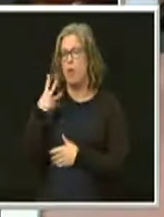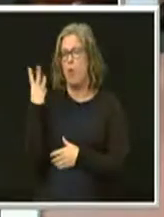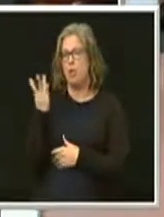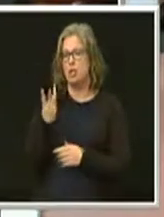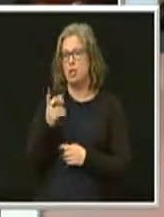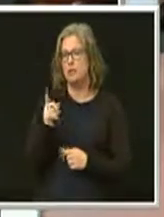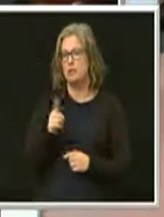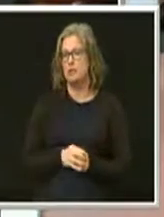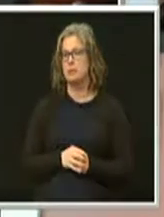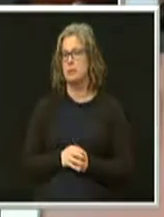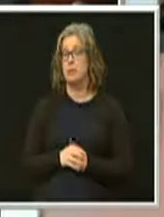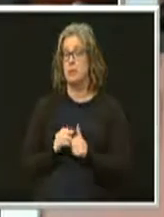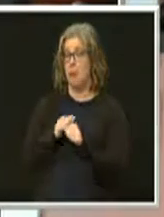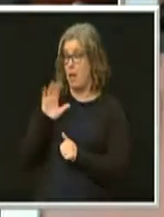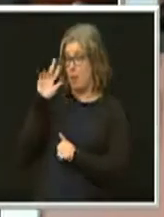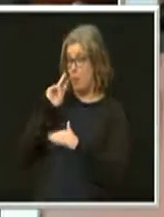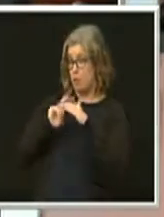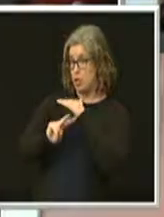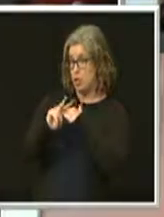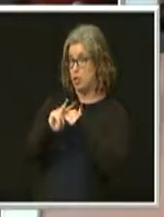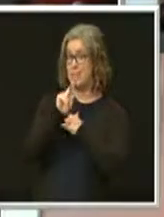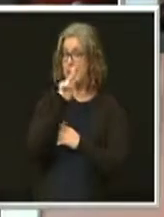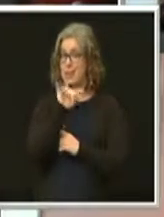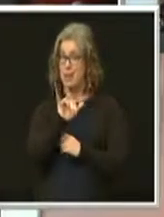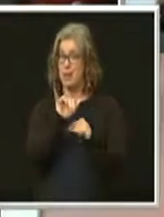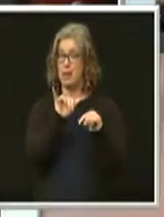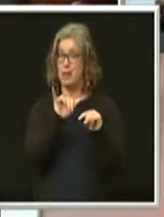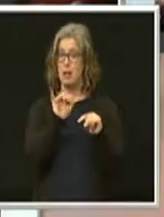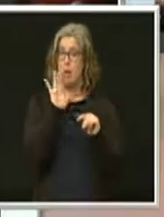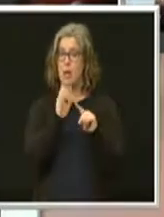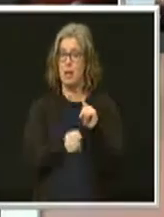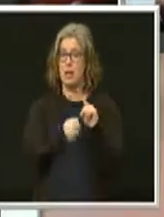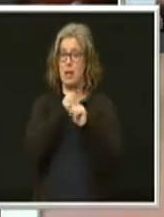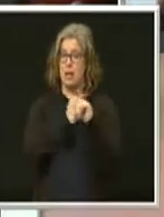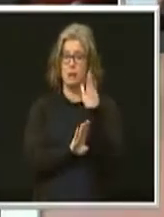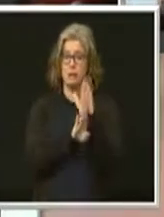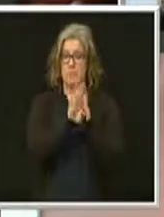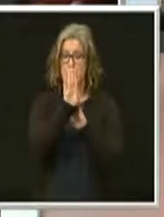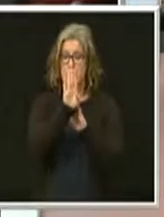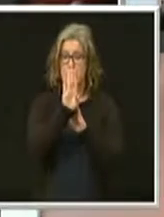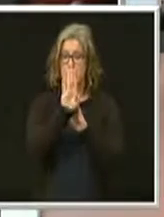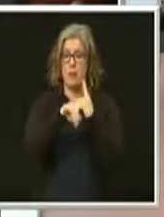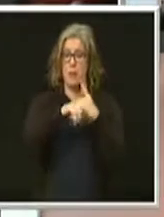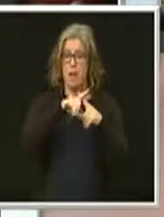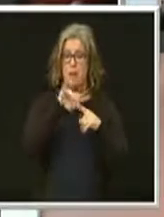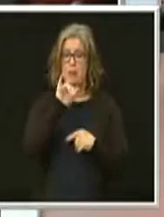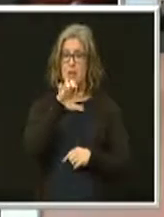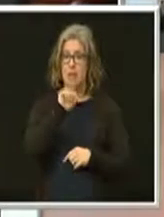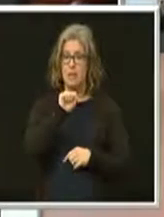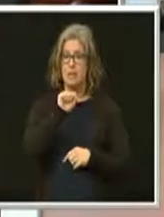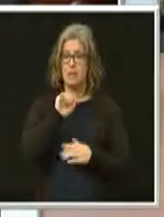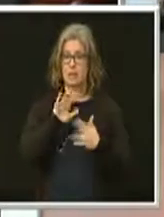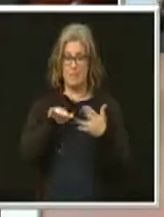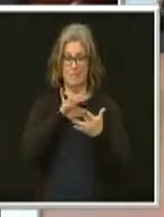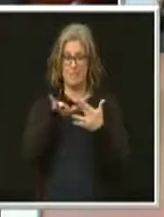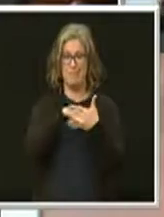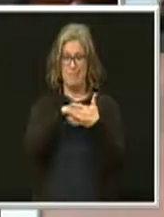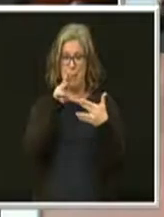Washington. According to their projections, Kentucky will hit our peak positive cases in